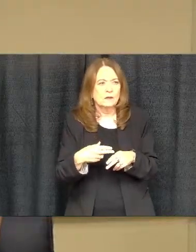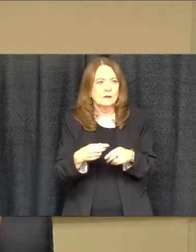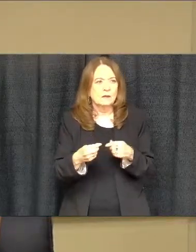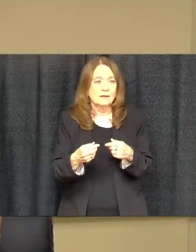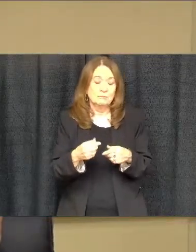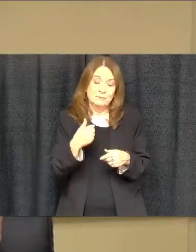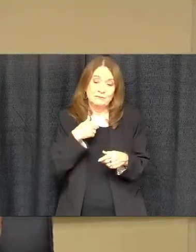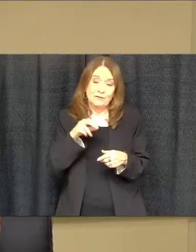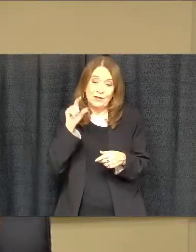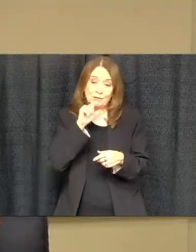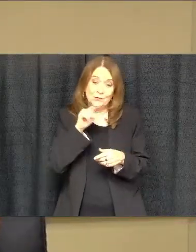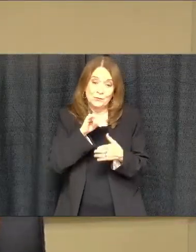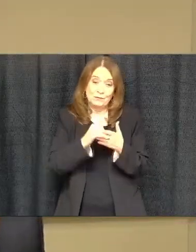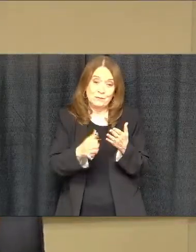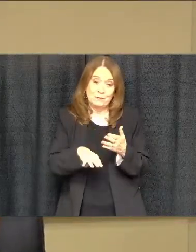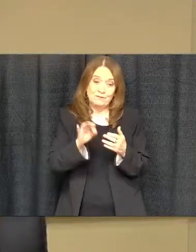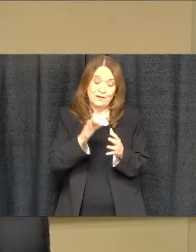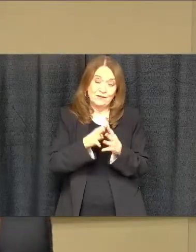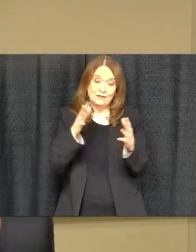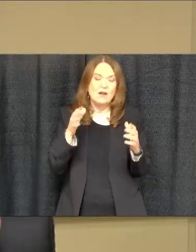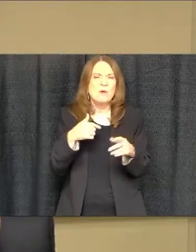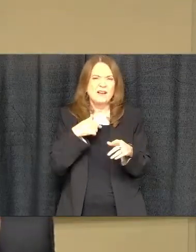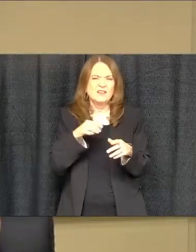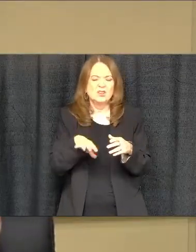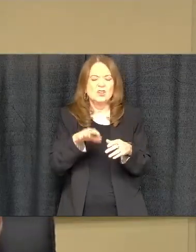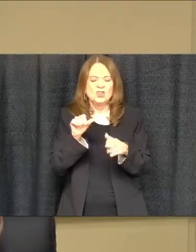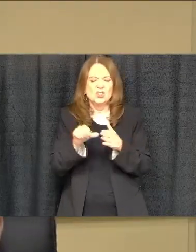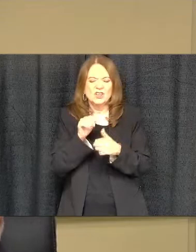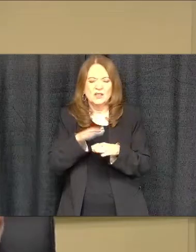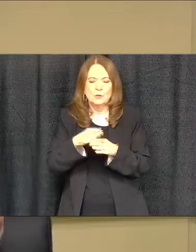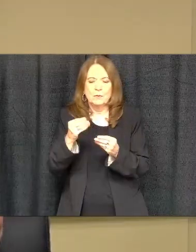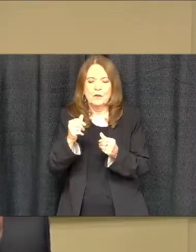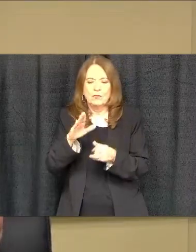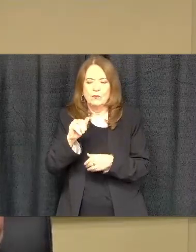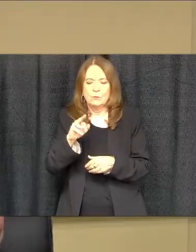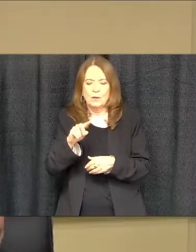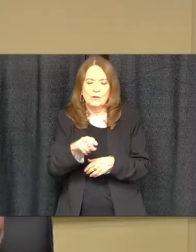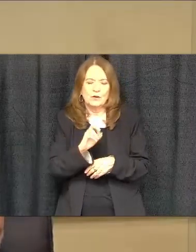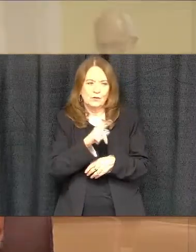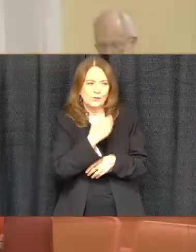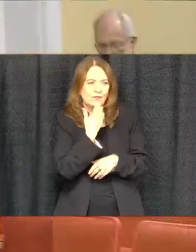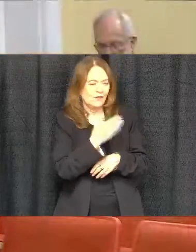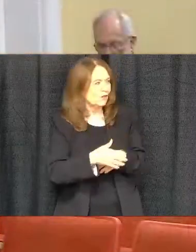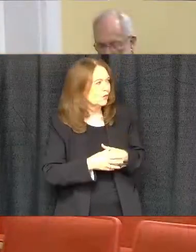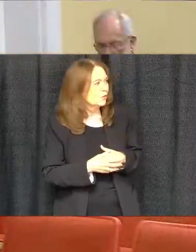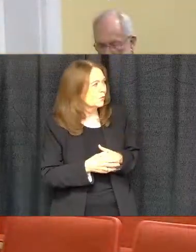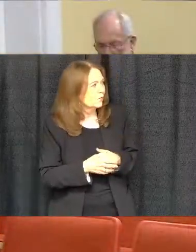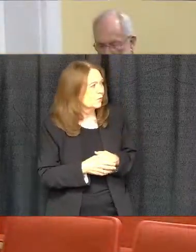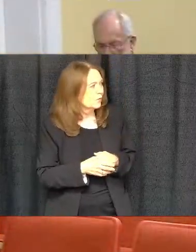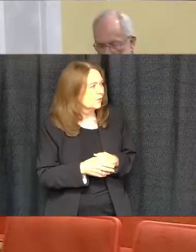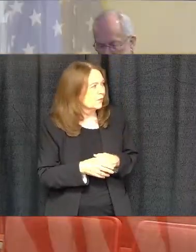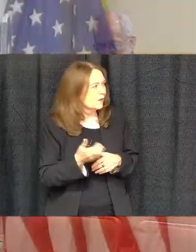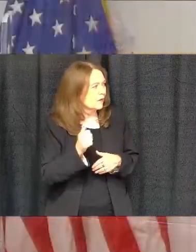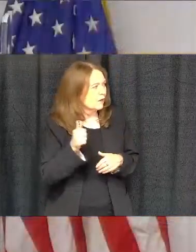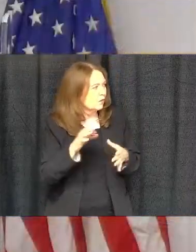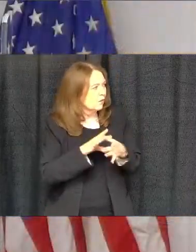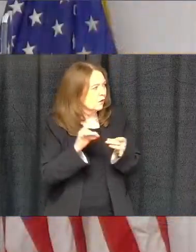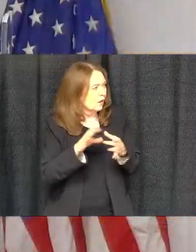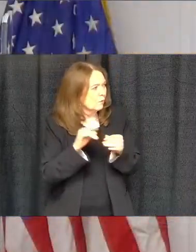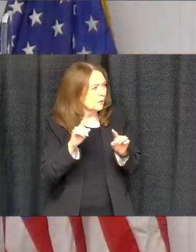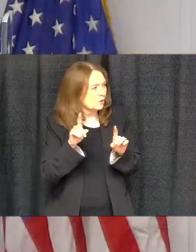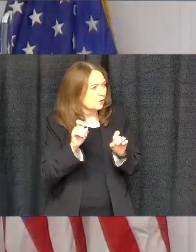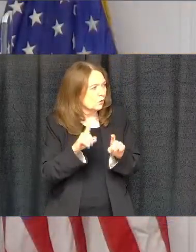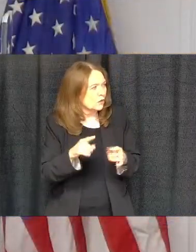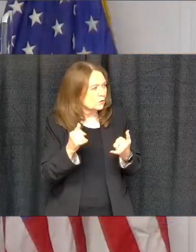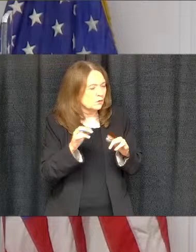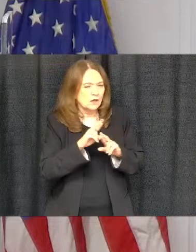matches. We can look up the property card and see what that is. Thank you. Thank you. Any other comment or question? We're now ready